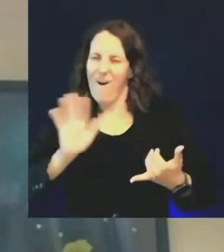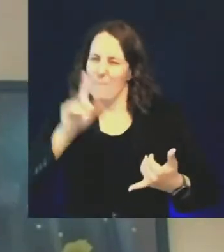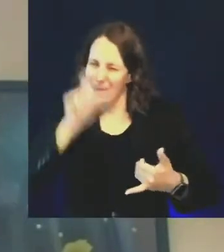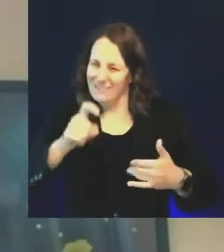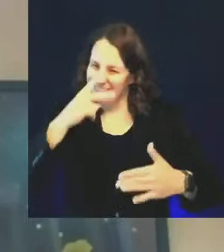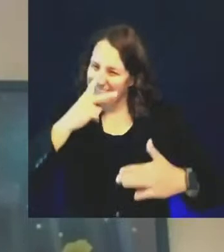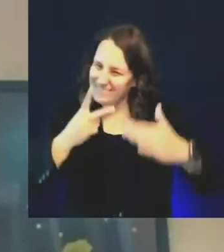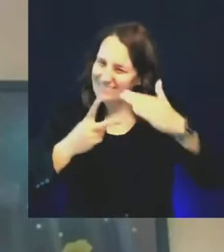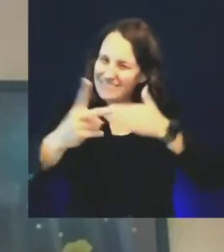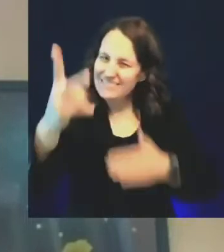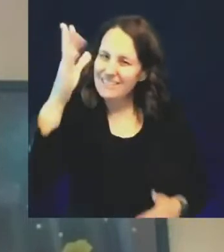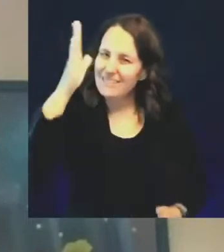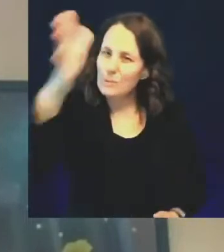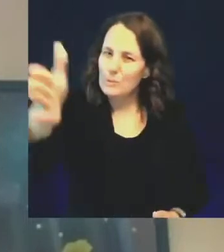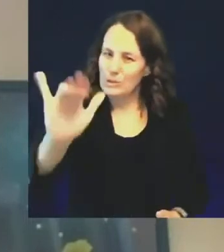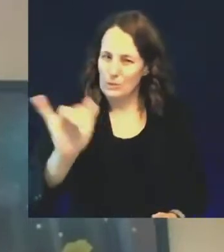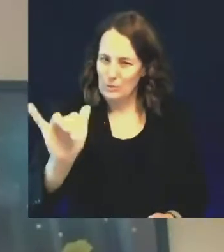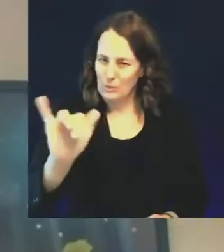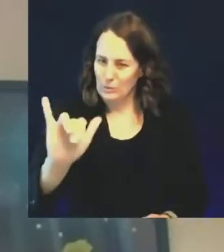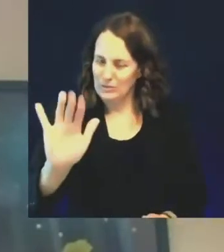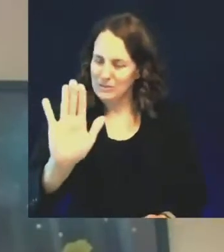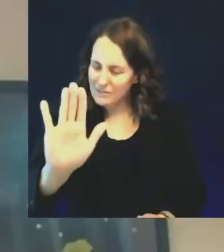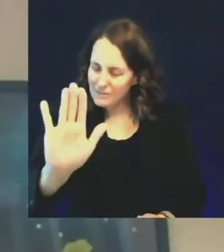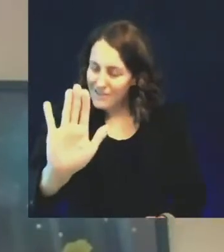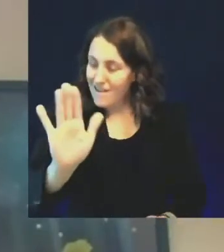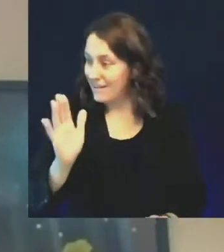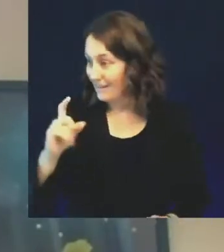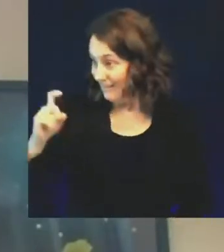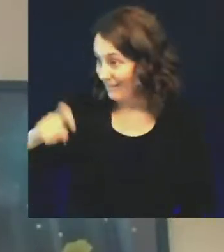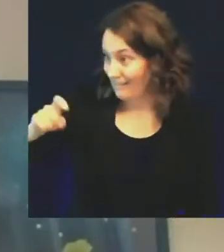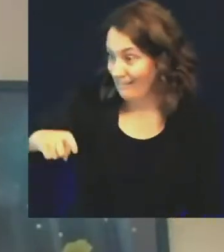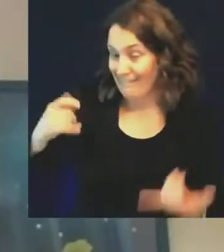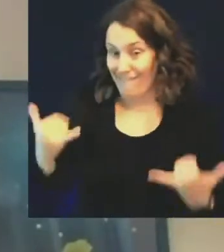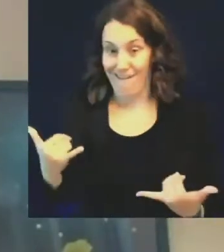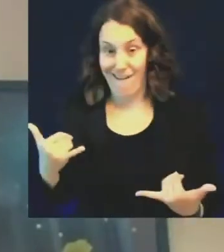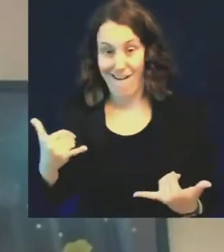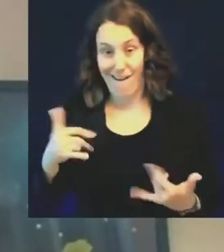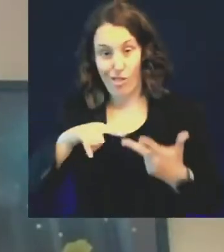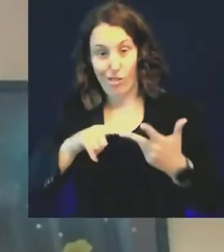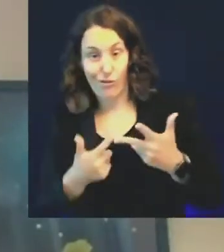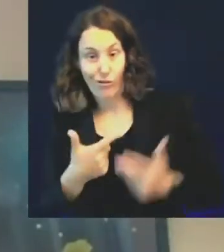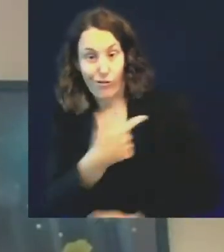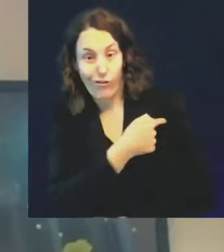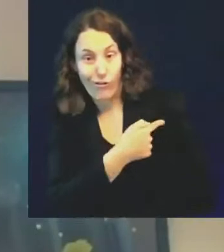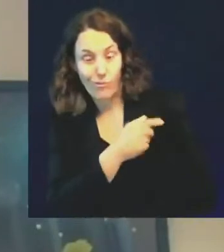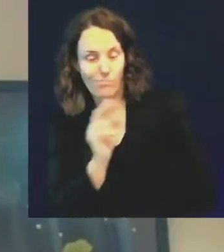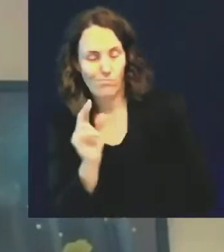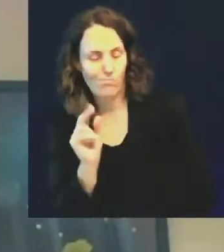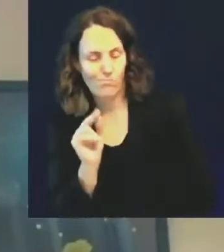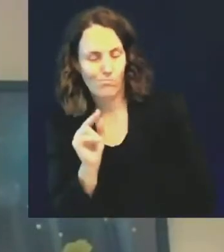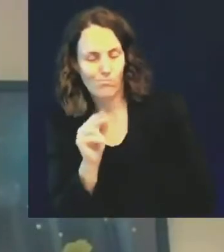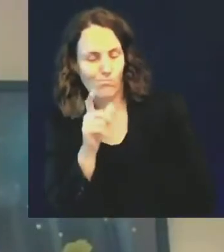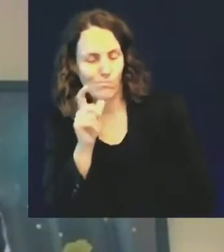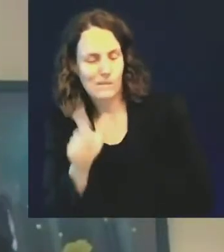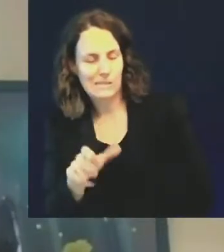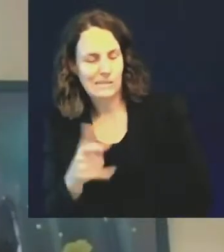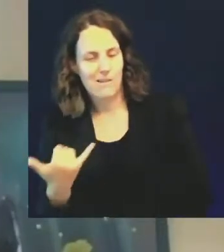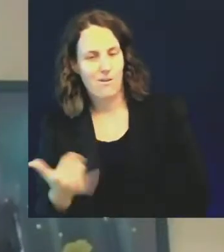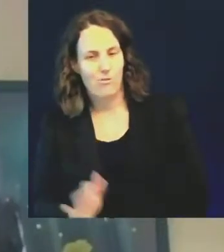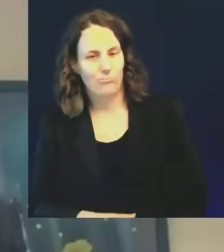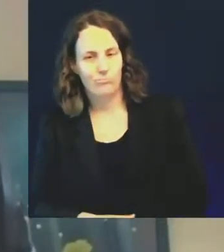that is all part of, the science piece of it and the logistical piece of